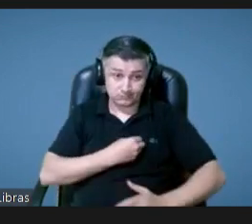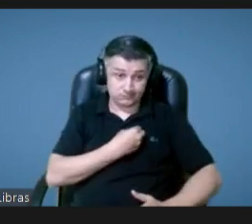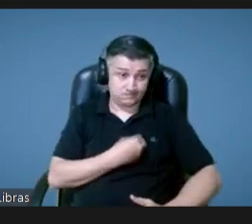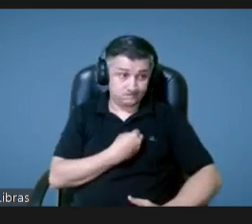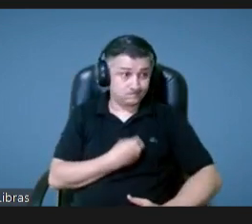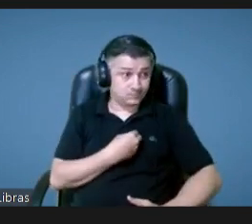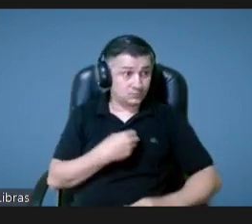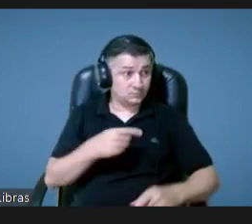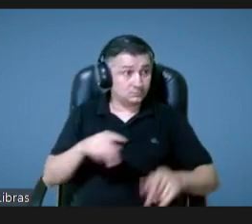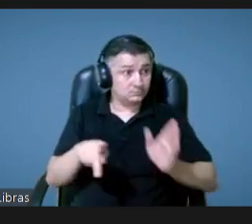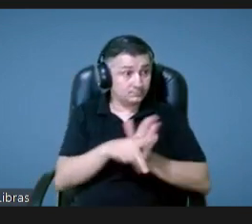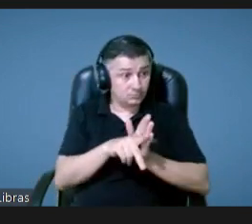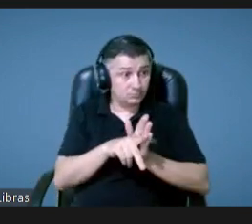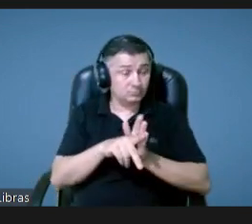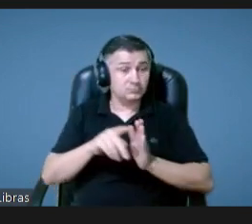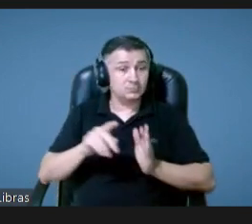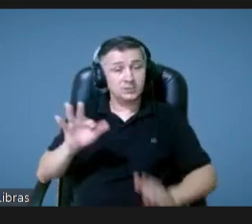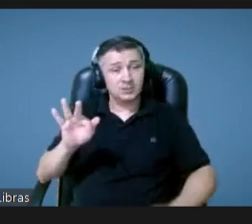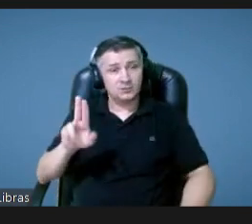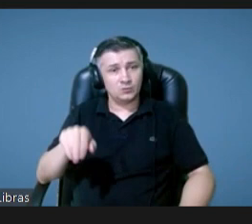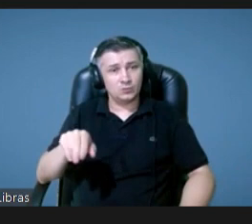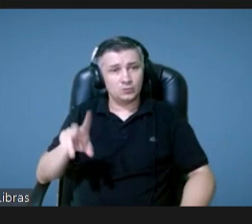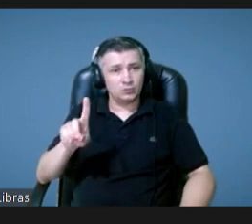This is the main asset class